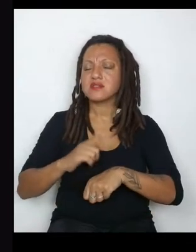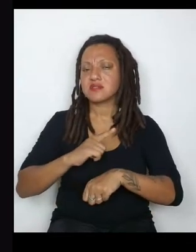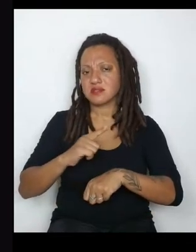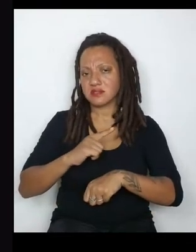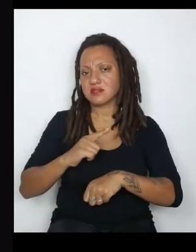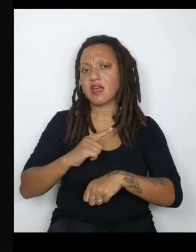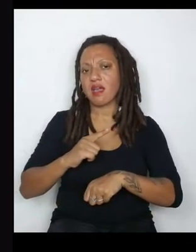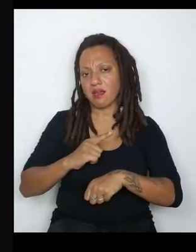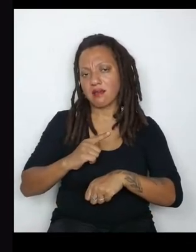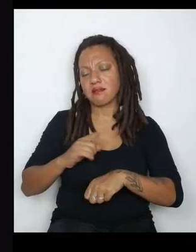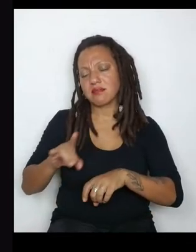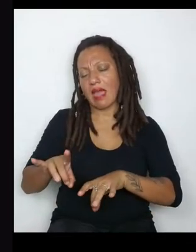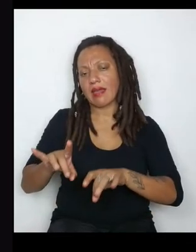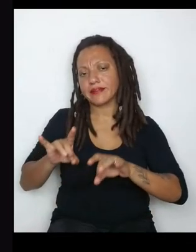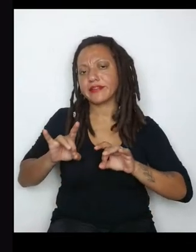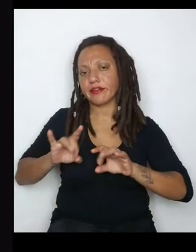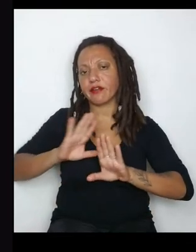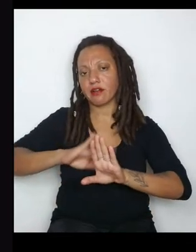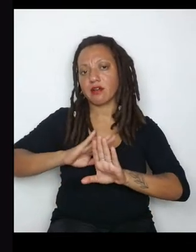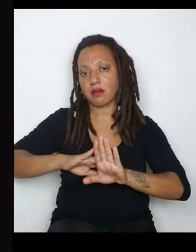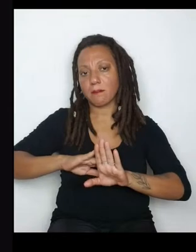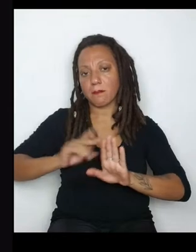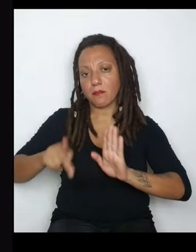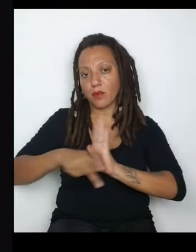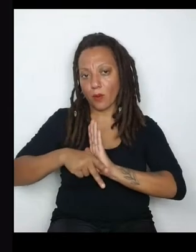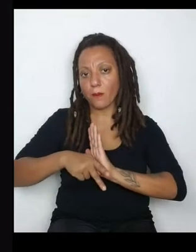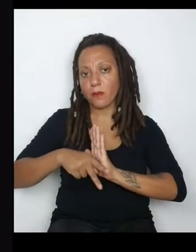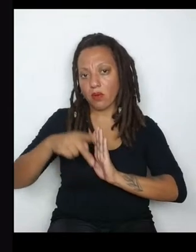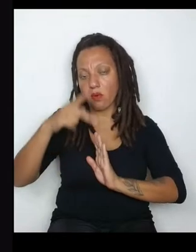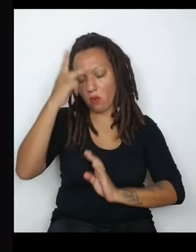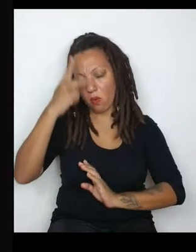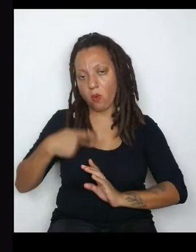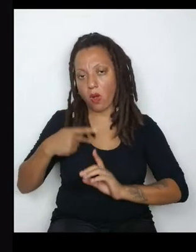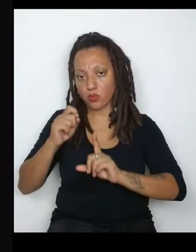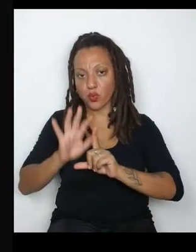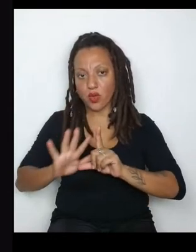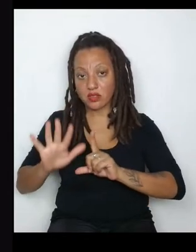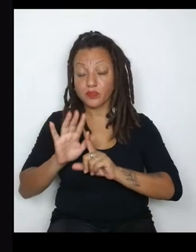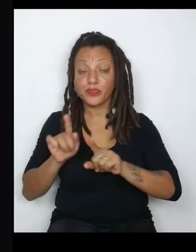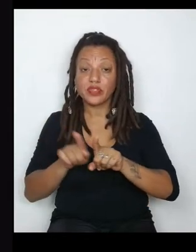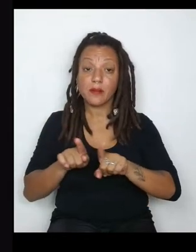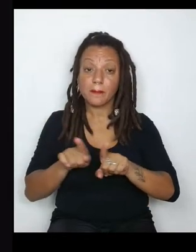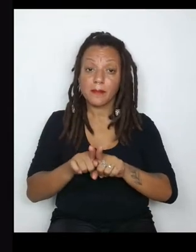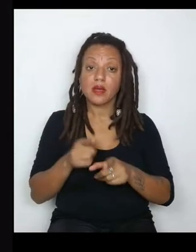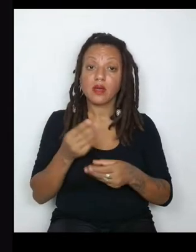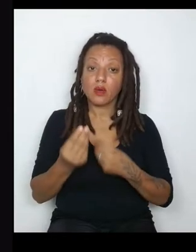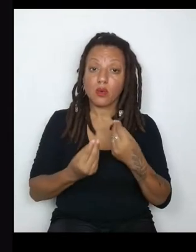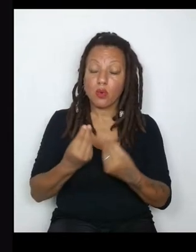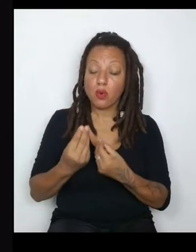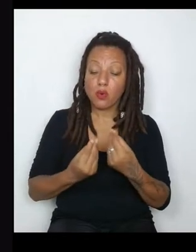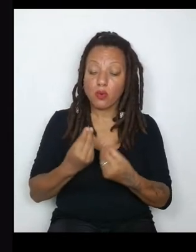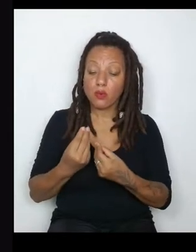and thus determined in all its respects by the recourses of his medium